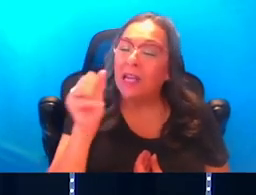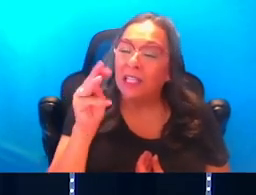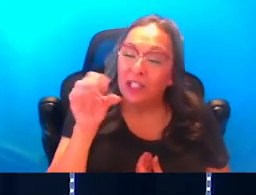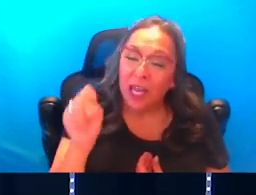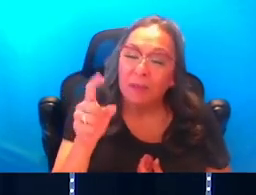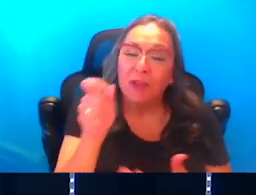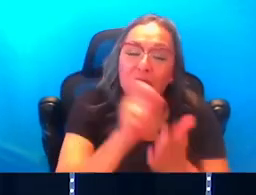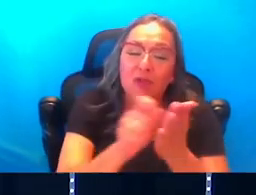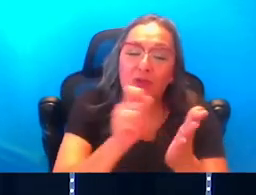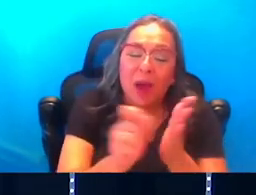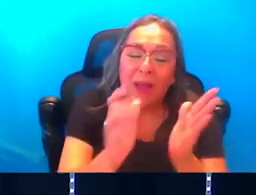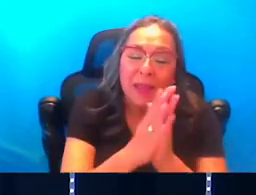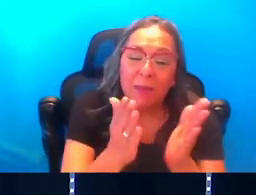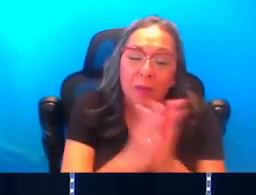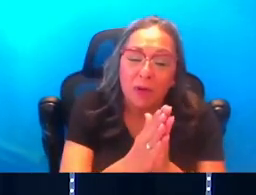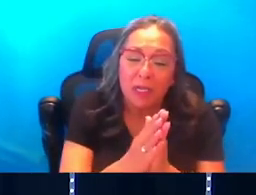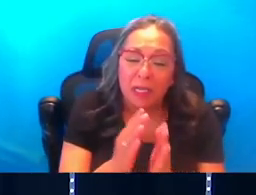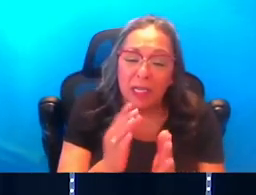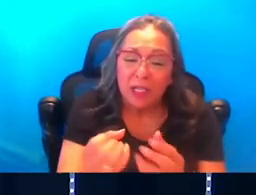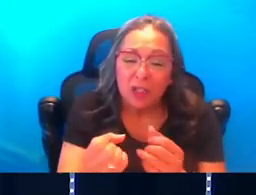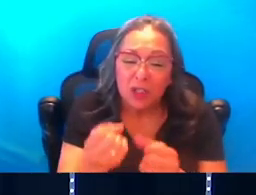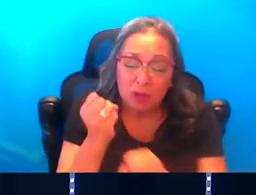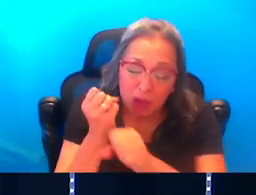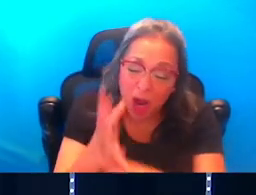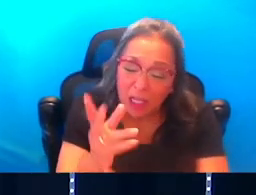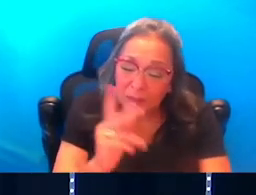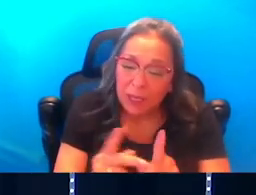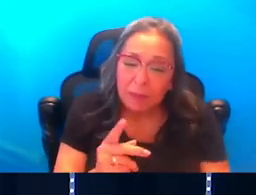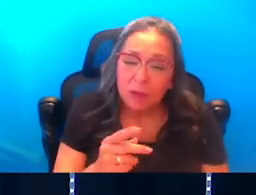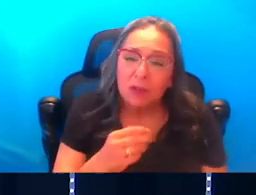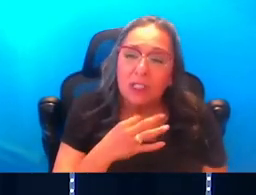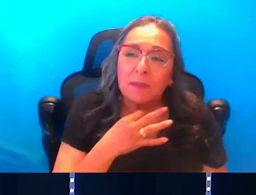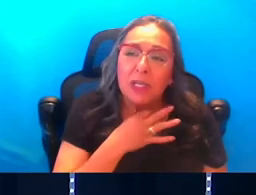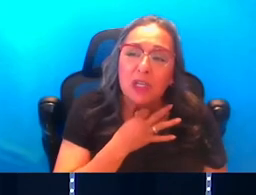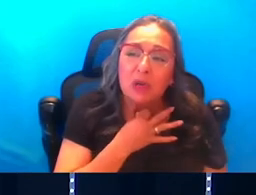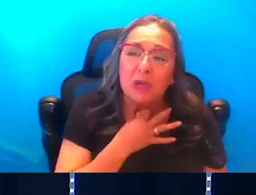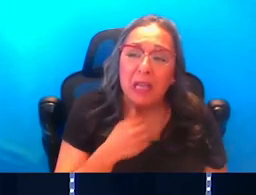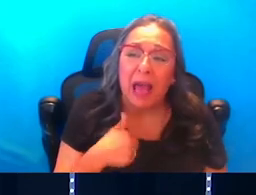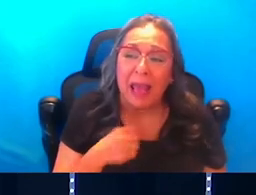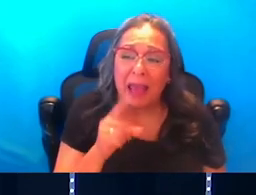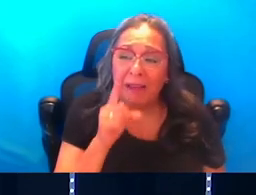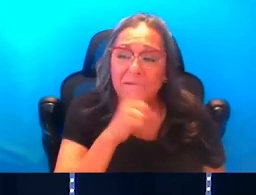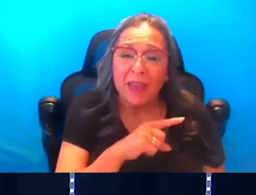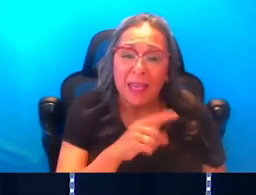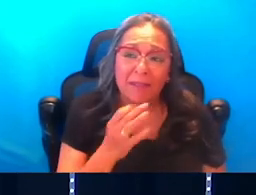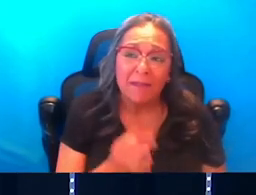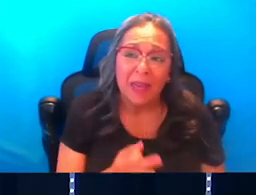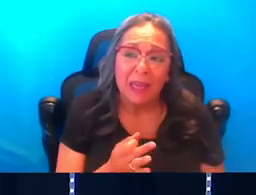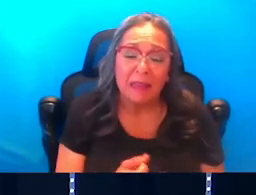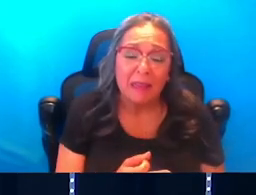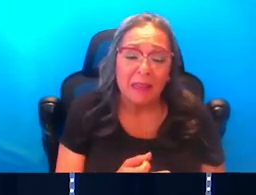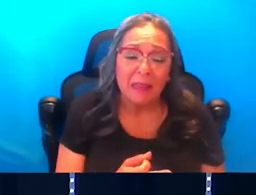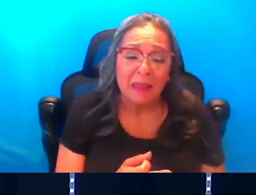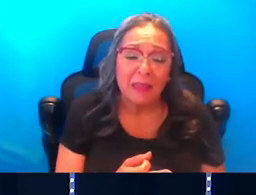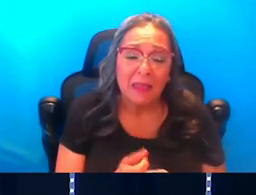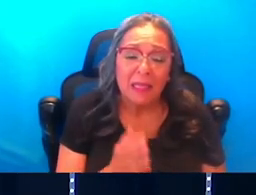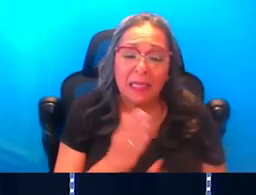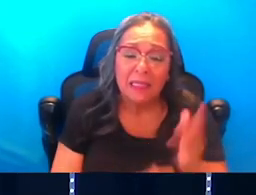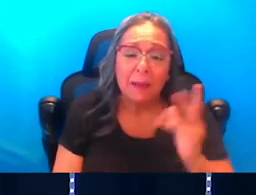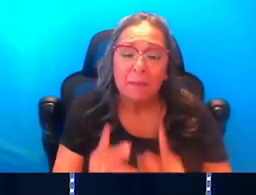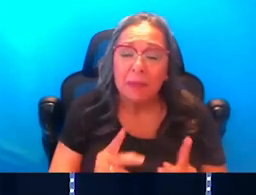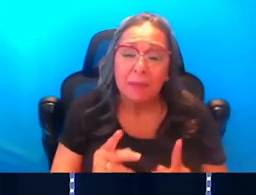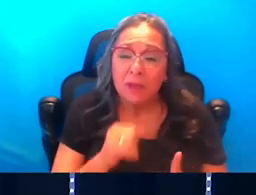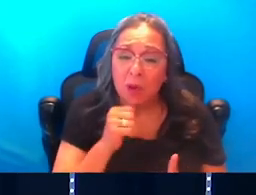not we've got fake faith. Because Josh Trueblood is sitting there in a pew on a Sunday morning. He doesn't know he's going to hell.